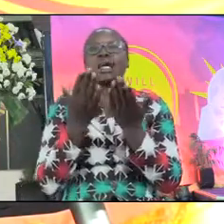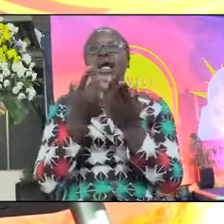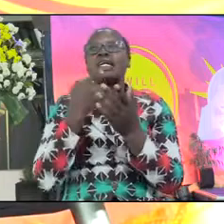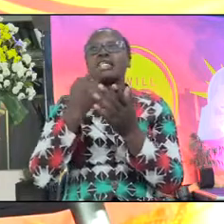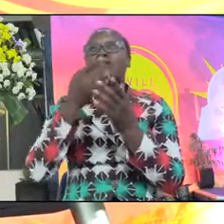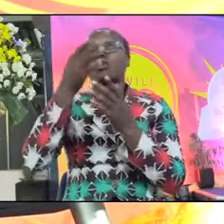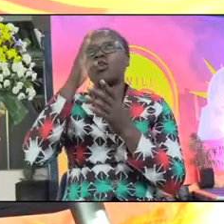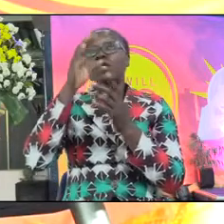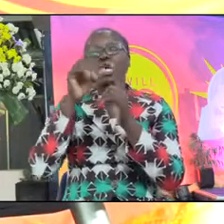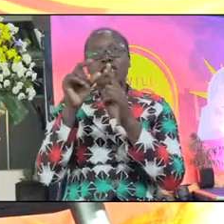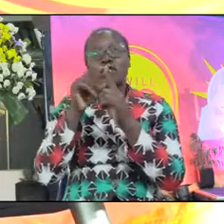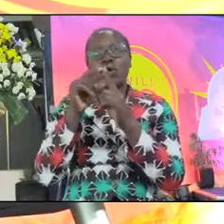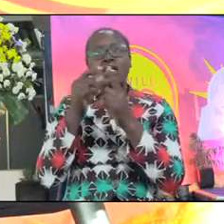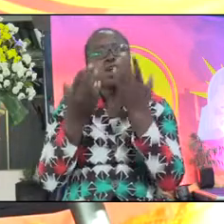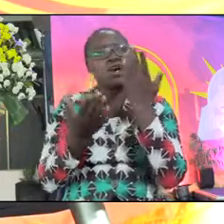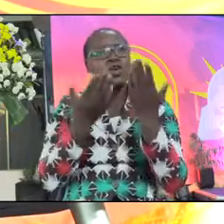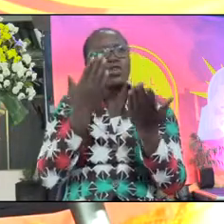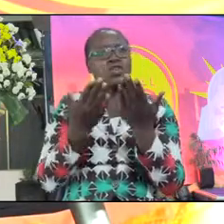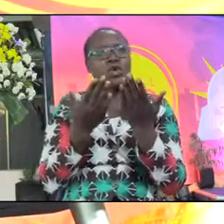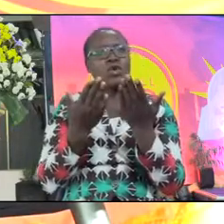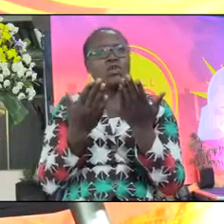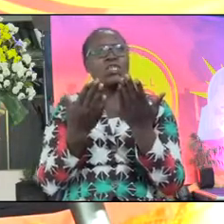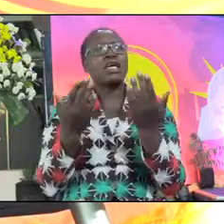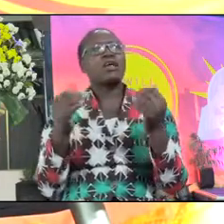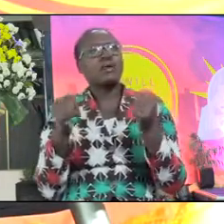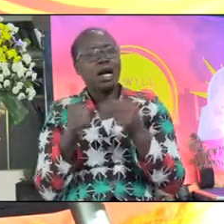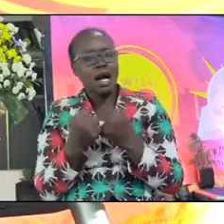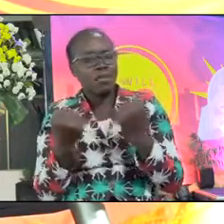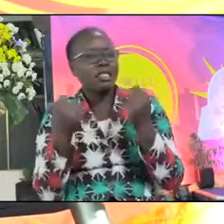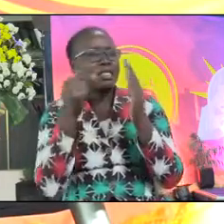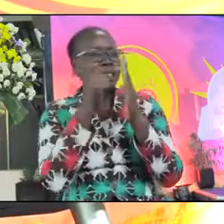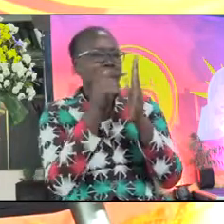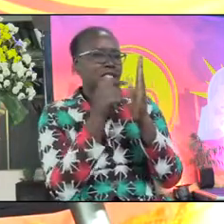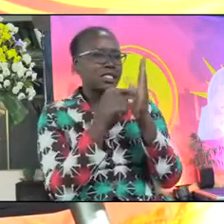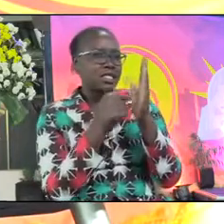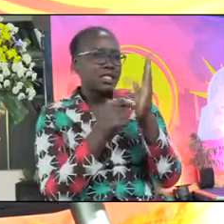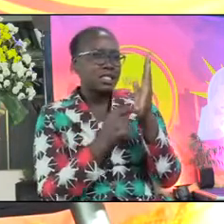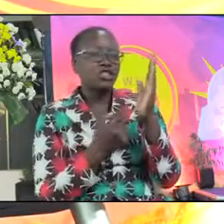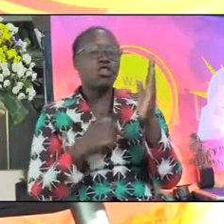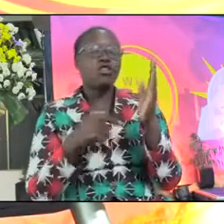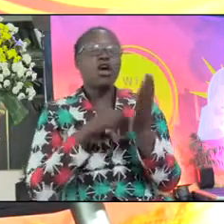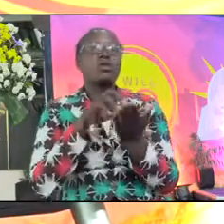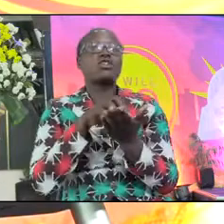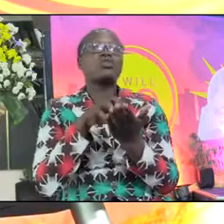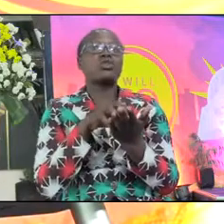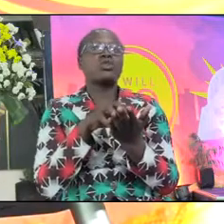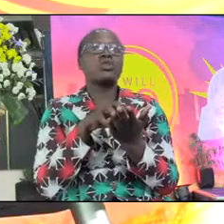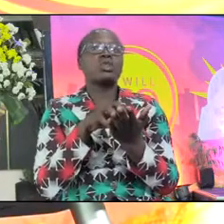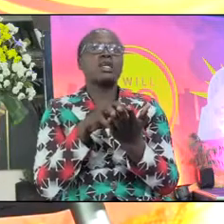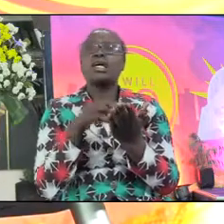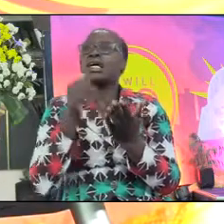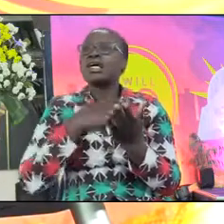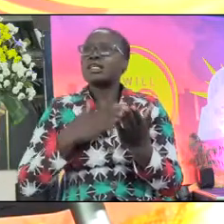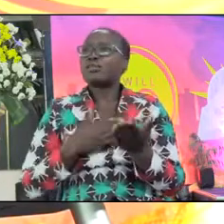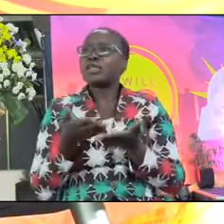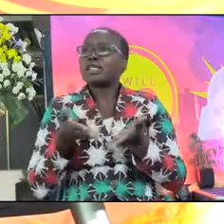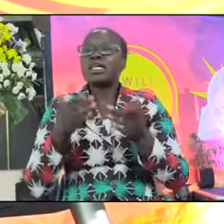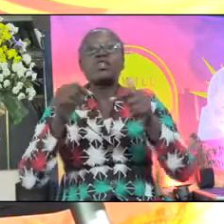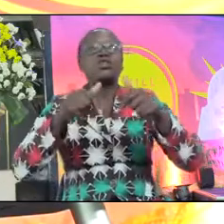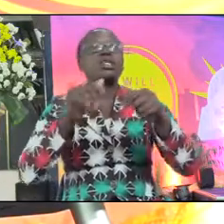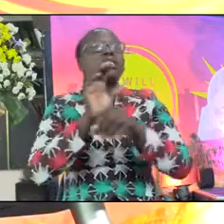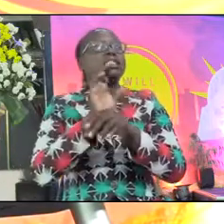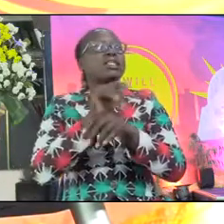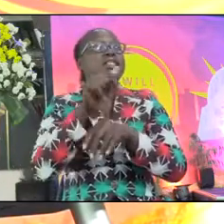at his word despite the details of our situation. Is there anybody in here today, in